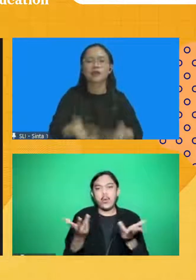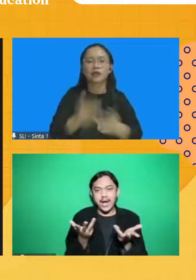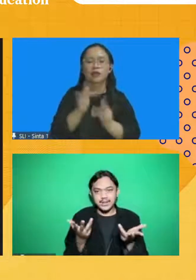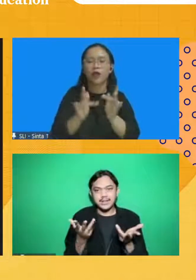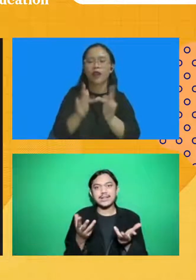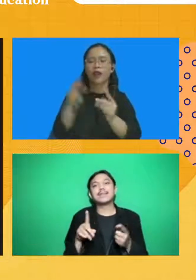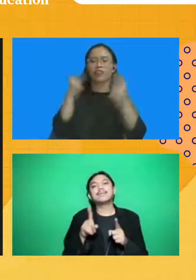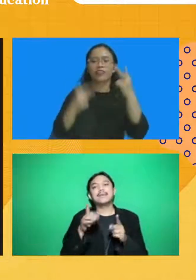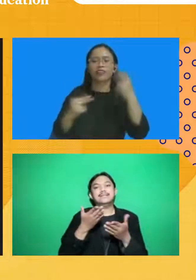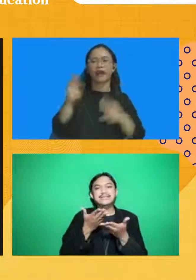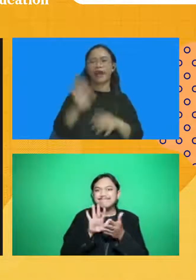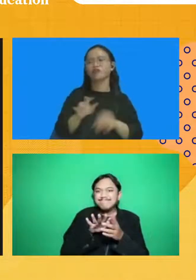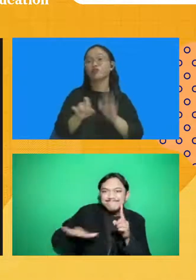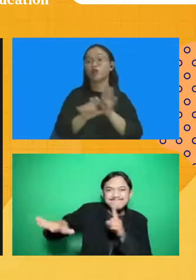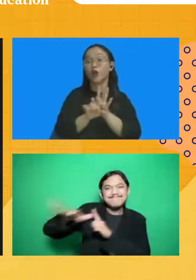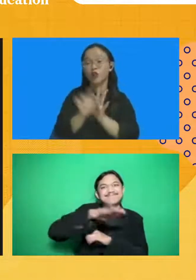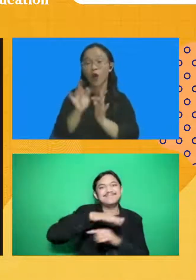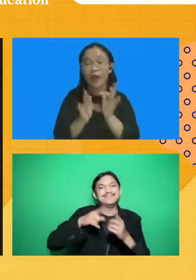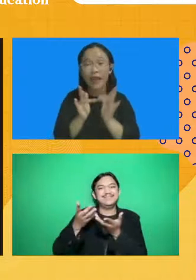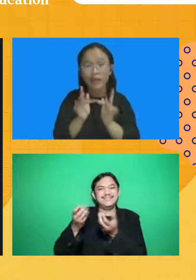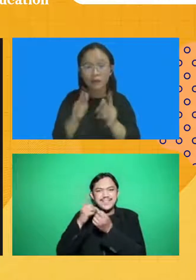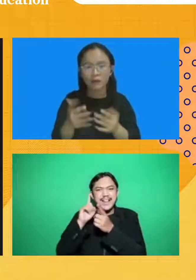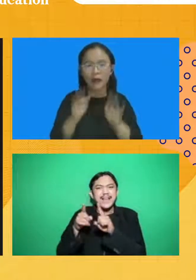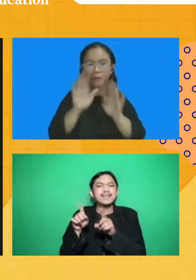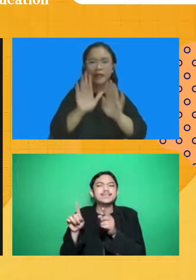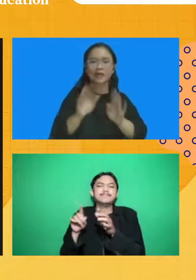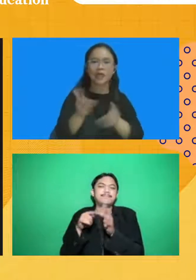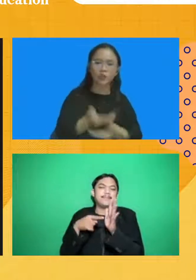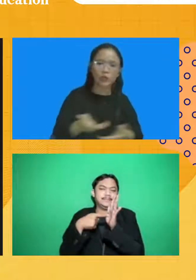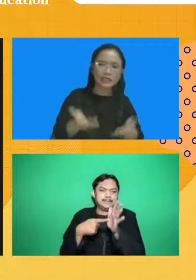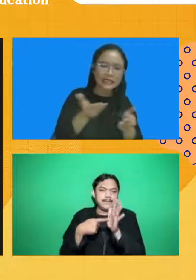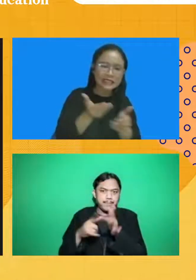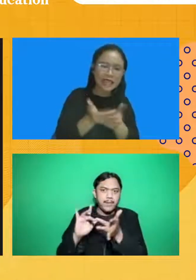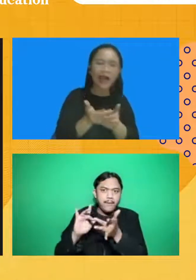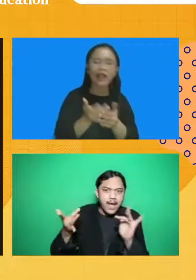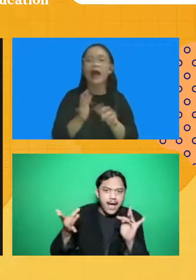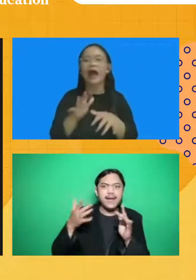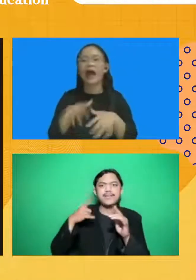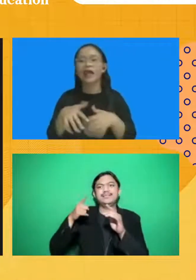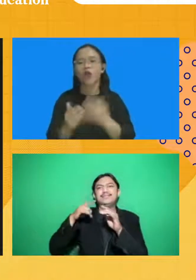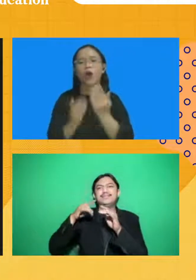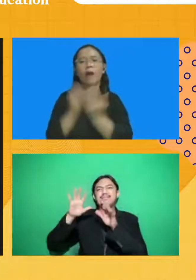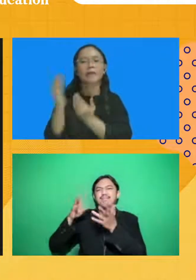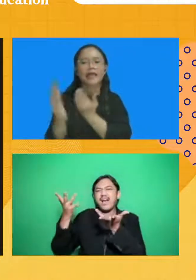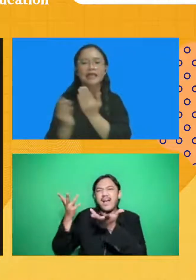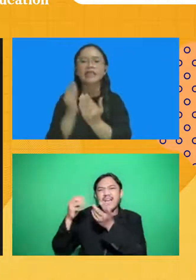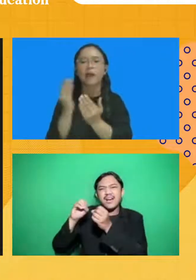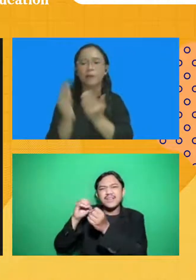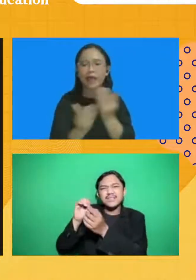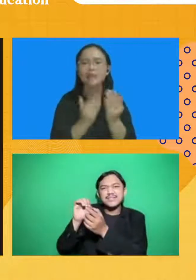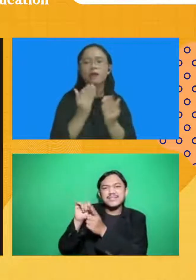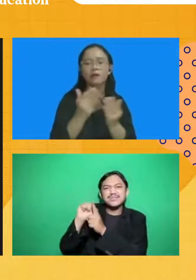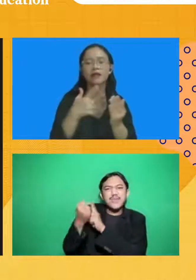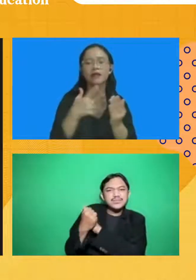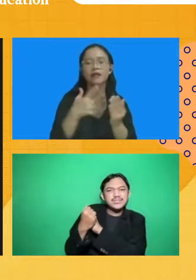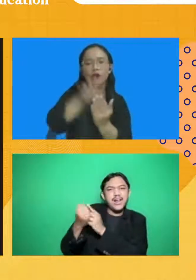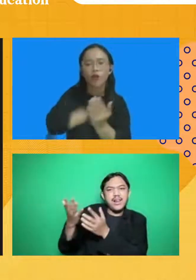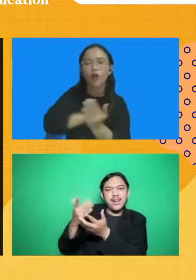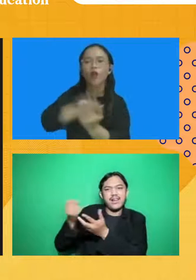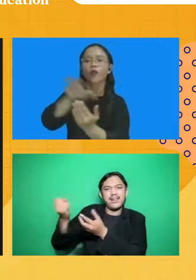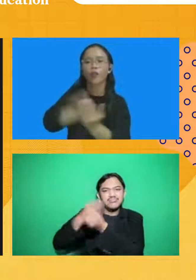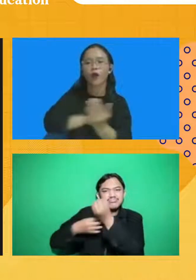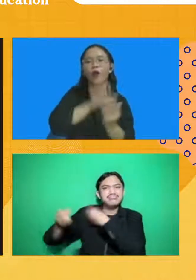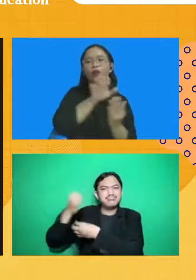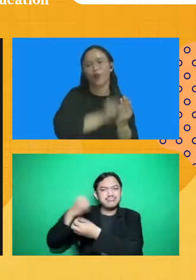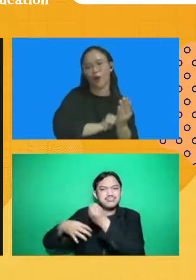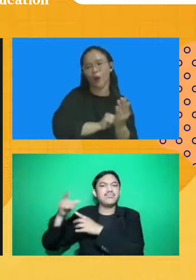media, and then also talking about the devices, hardware, and software that we use, trying to